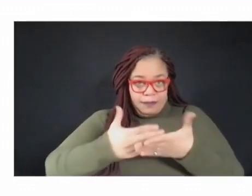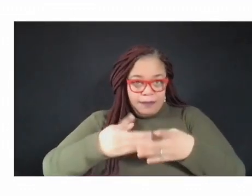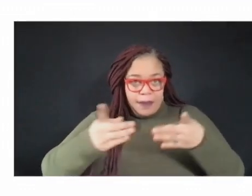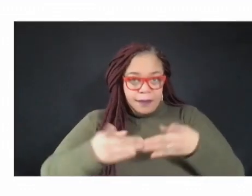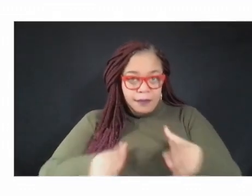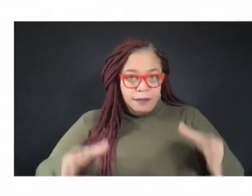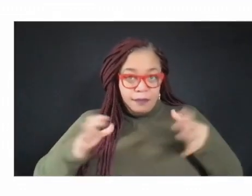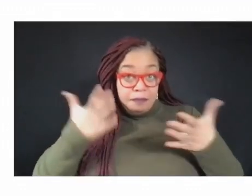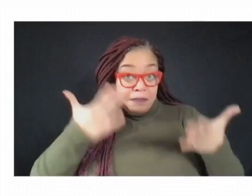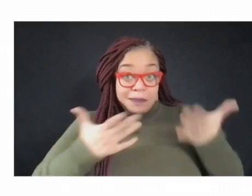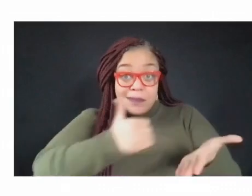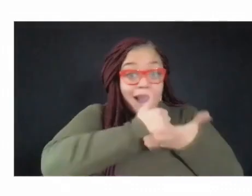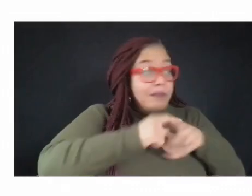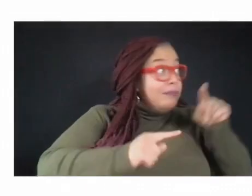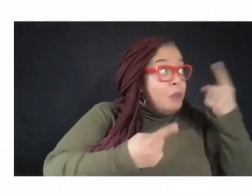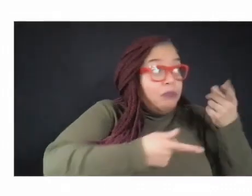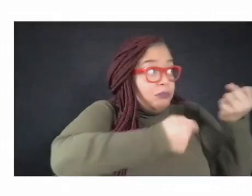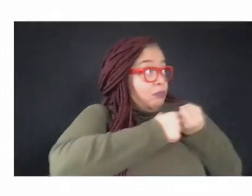like a key to it.